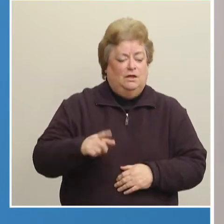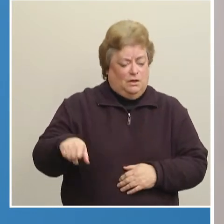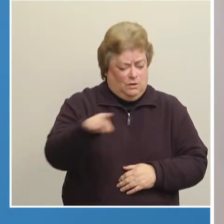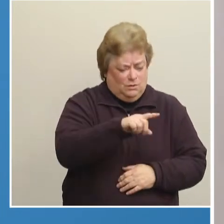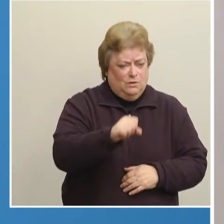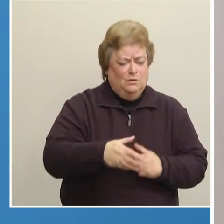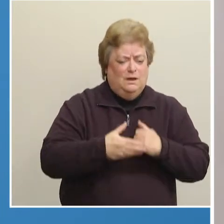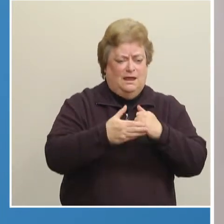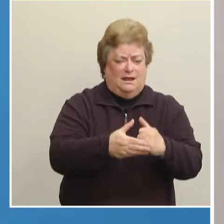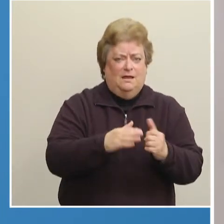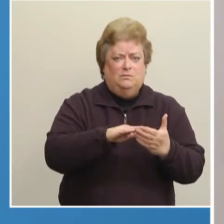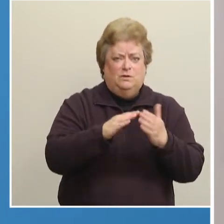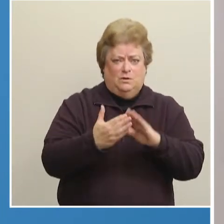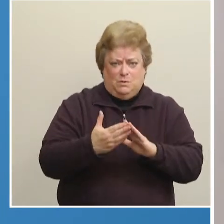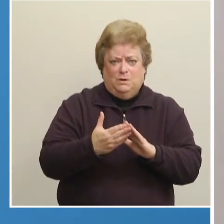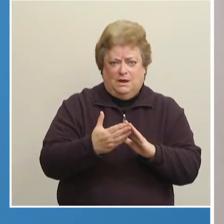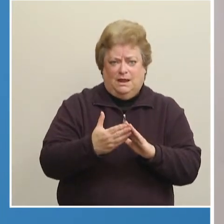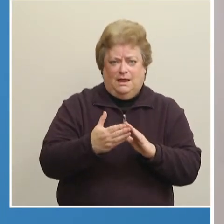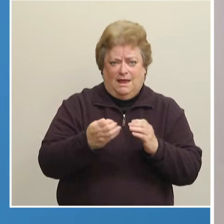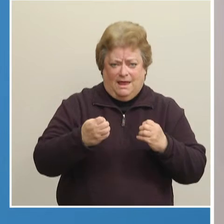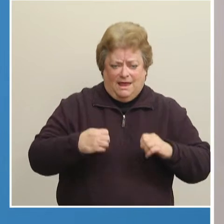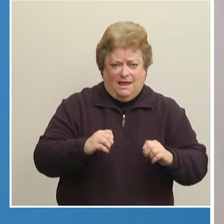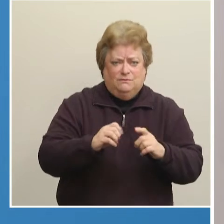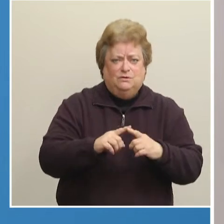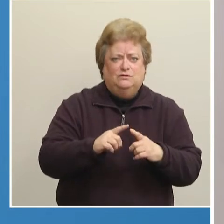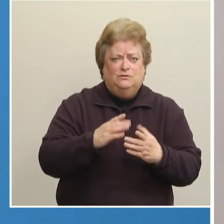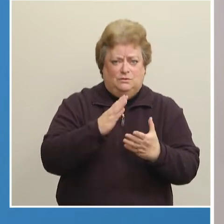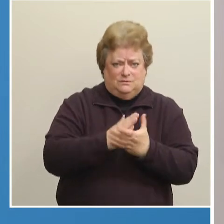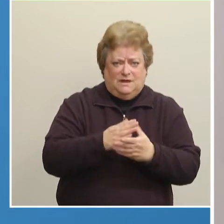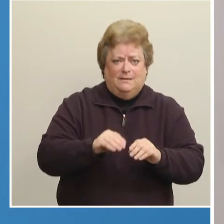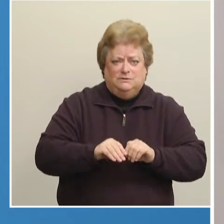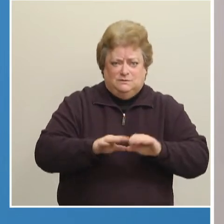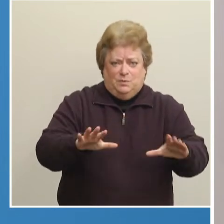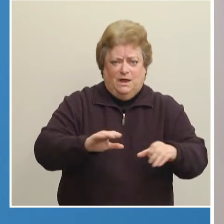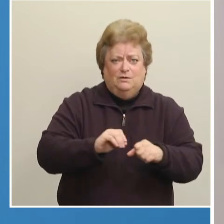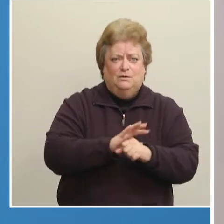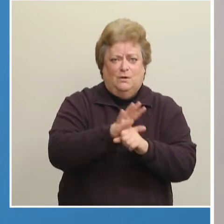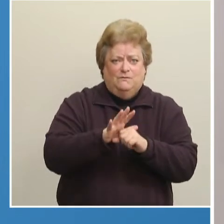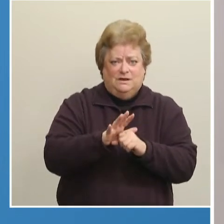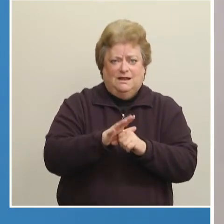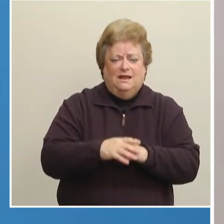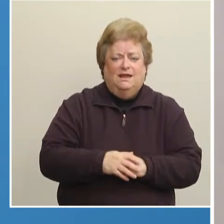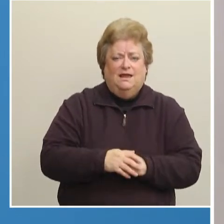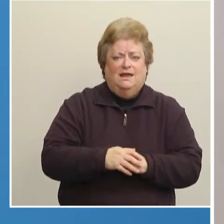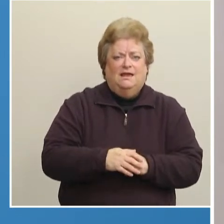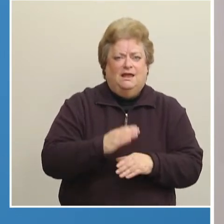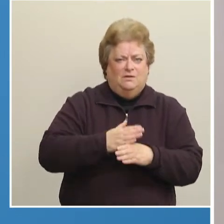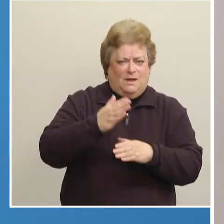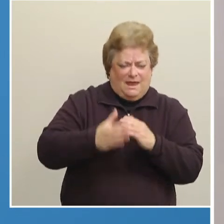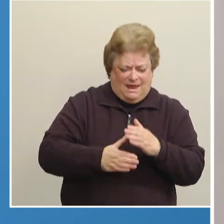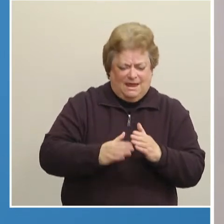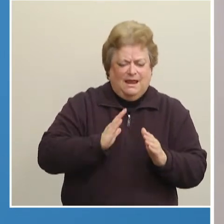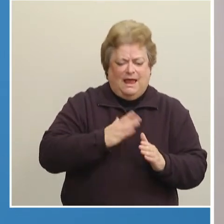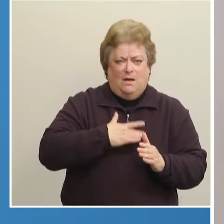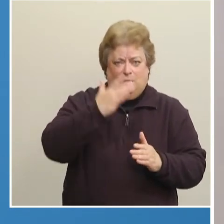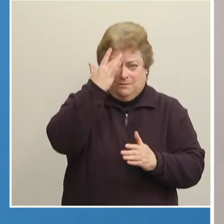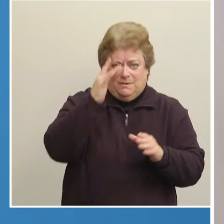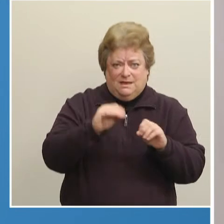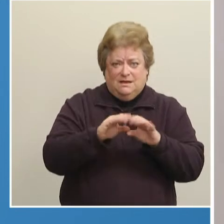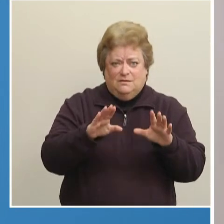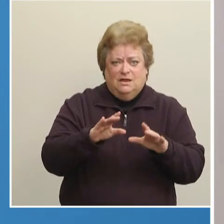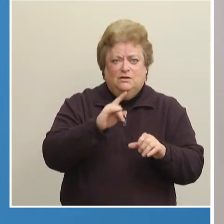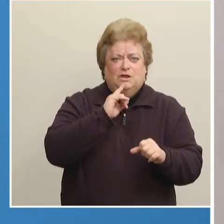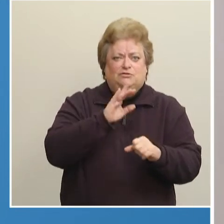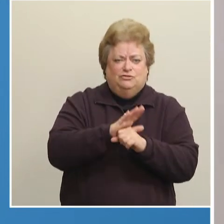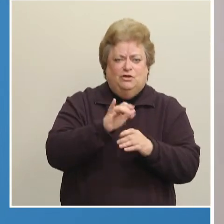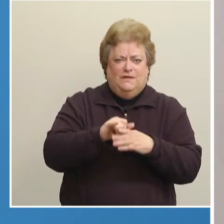our community-wide effort to save lives, stop the spread of COVID-19 and its variants, and to end this pandemic by ensuring